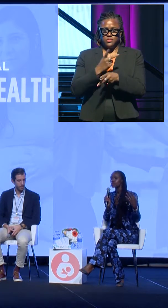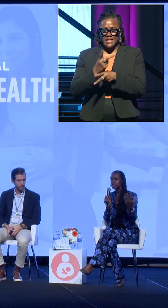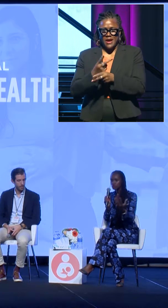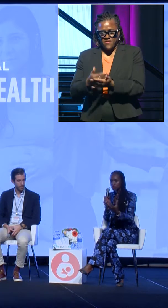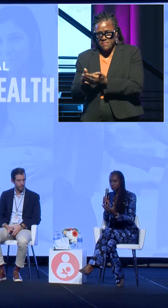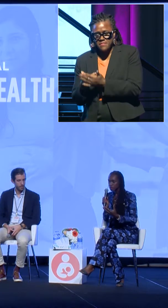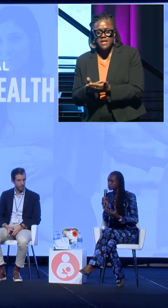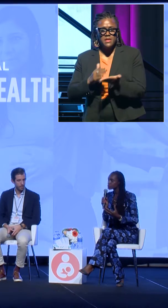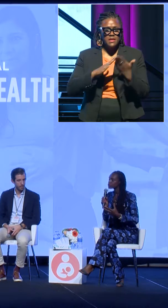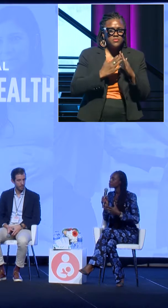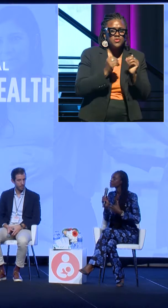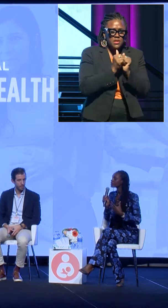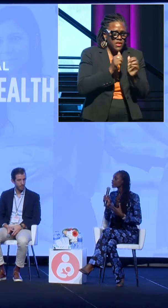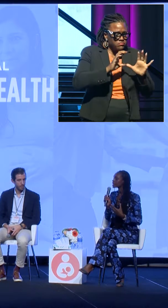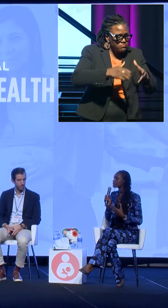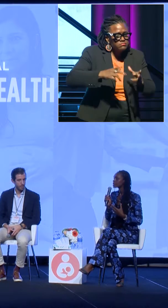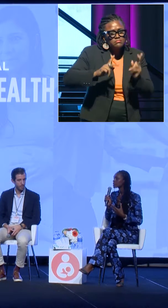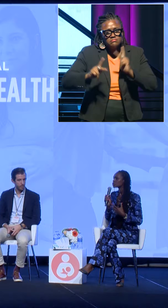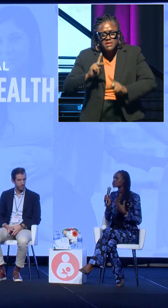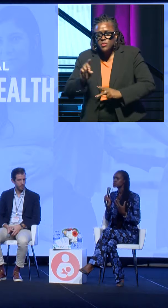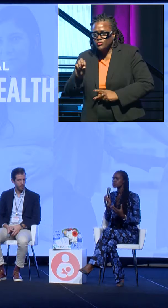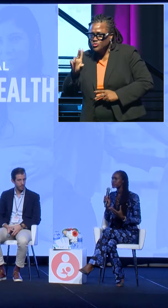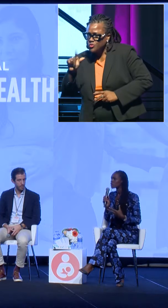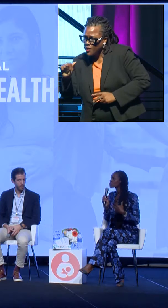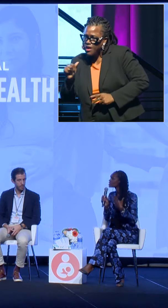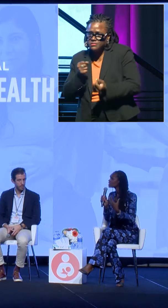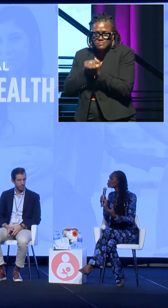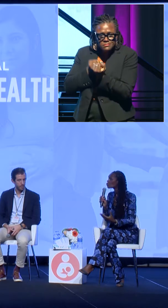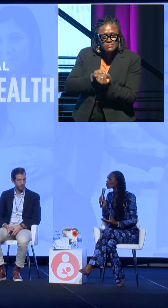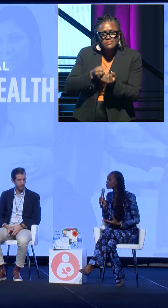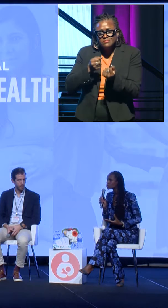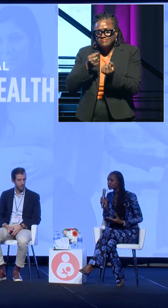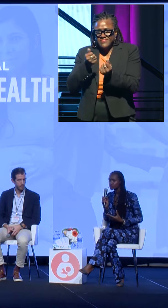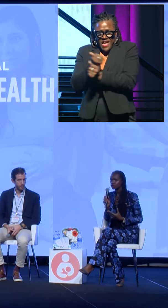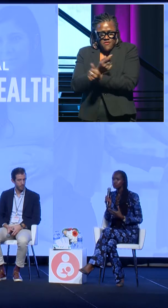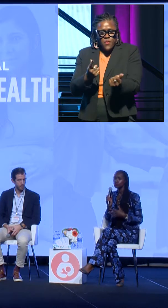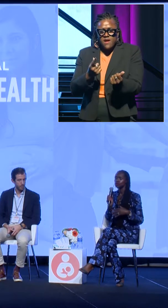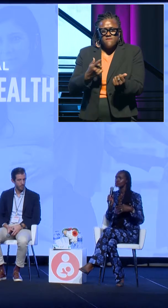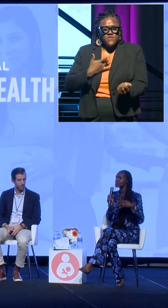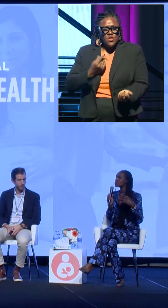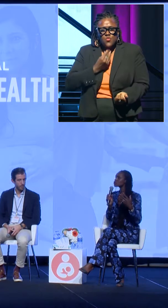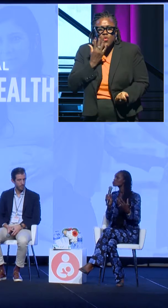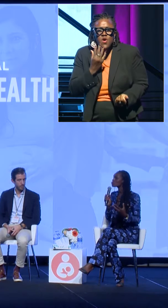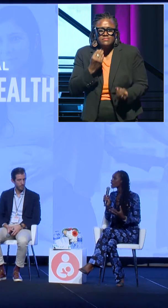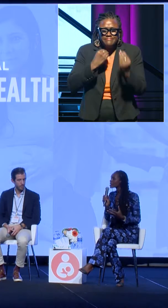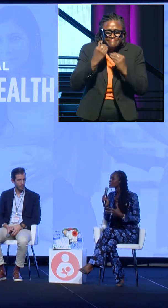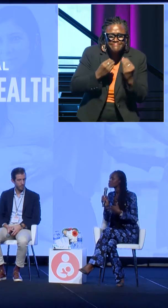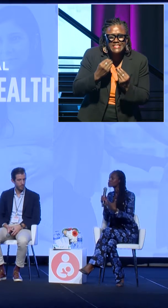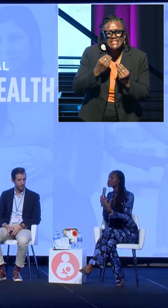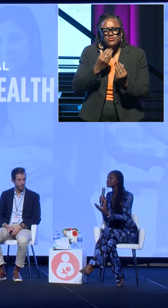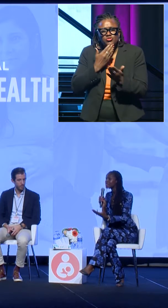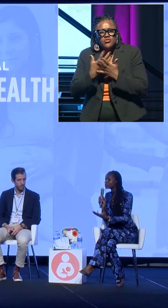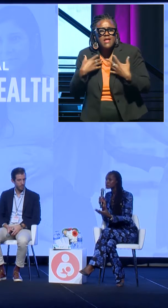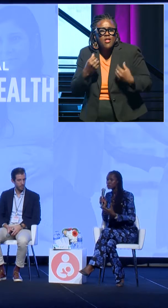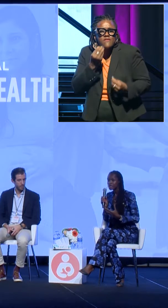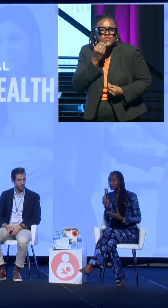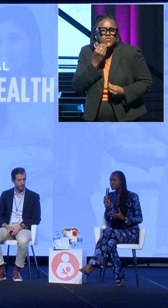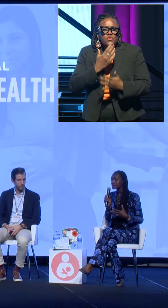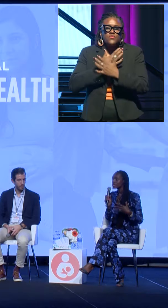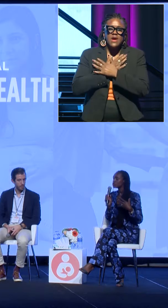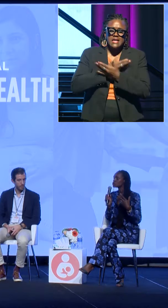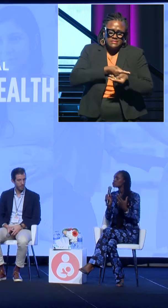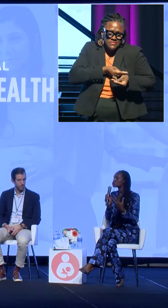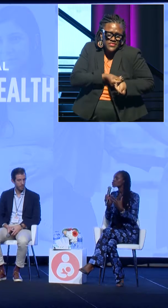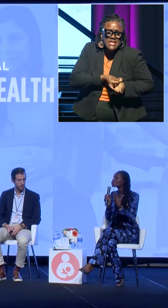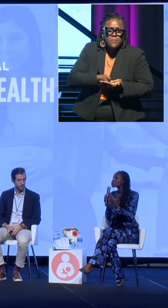in community with people and your support network, to eat warm and nourishing foods, to rest, to feed your